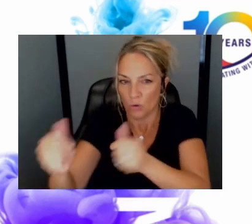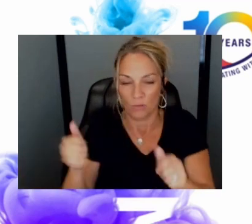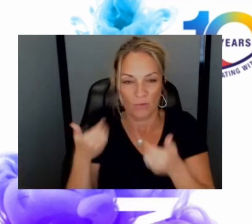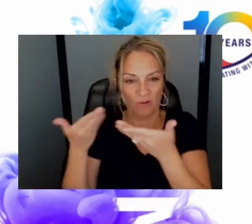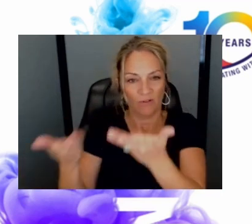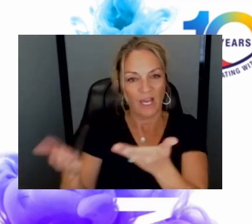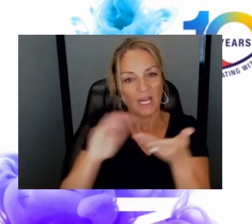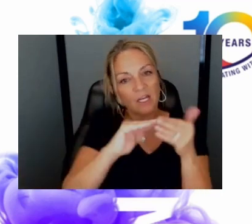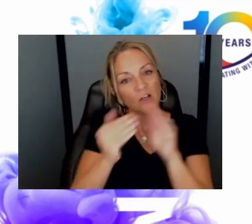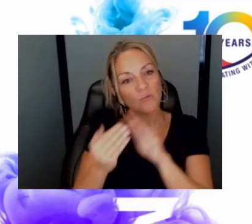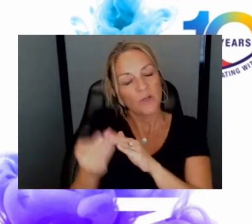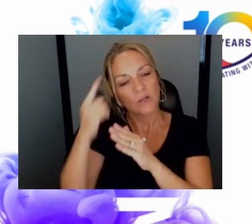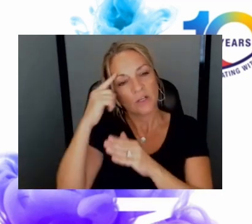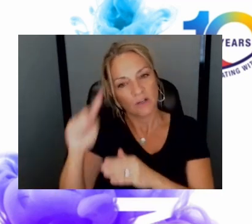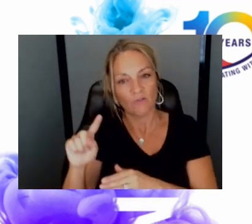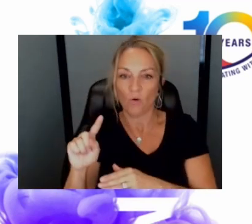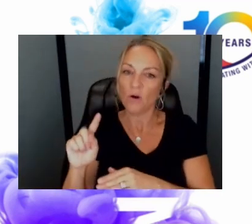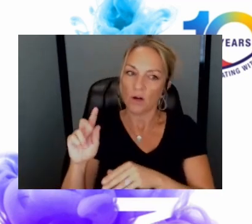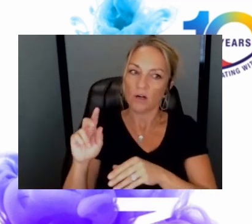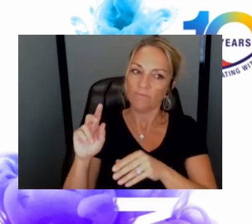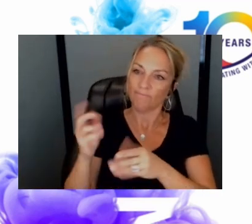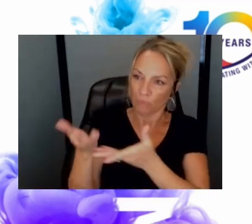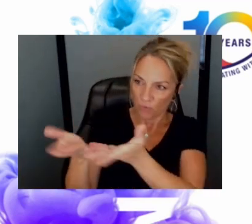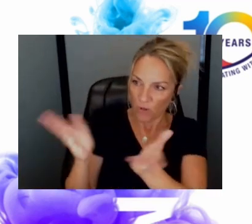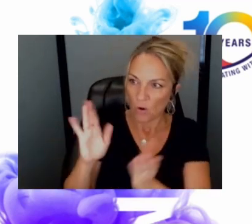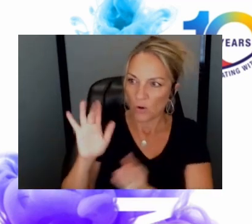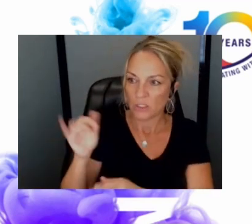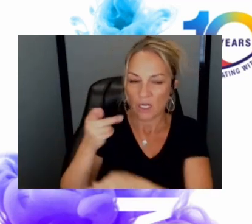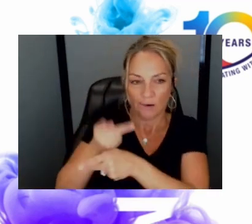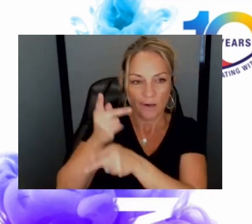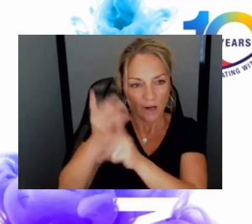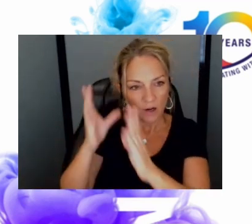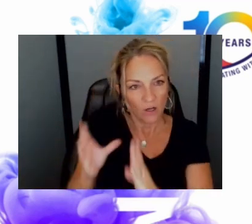who are a caregiver or who are,